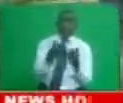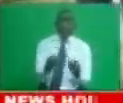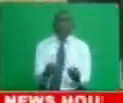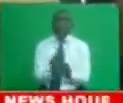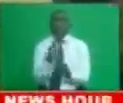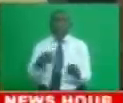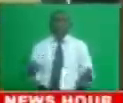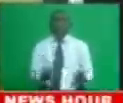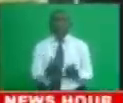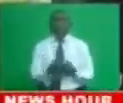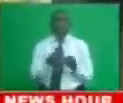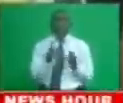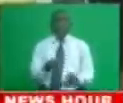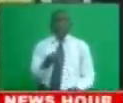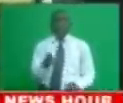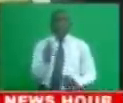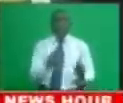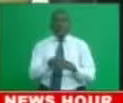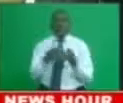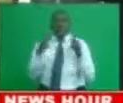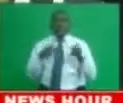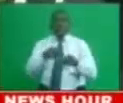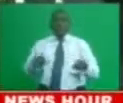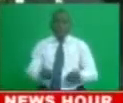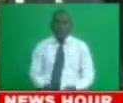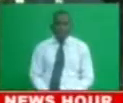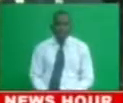the challenges facing HR practitioners in the public sector.